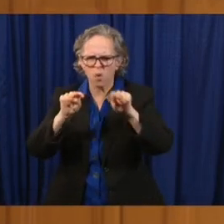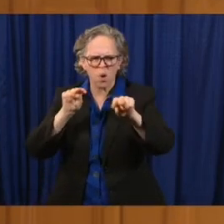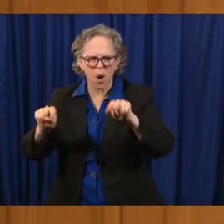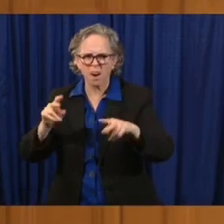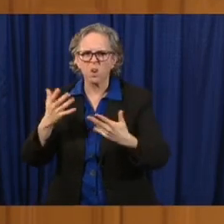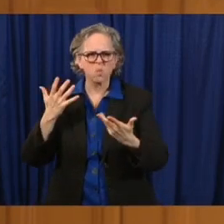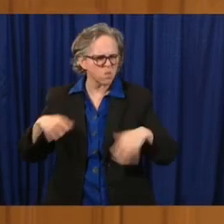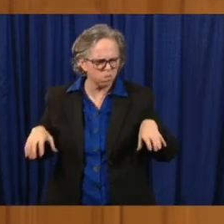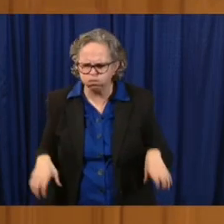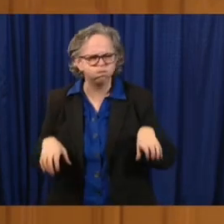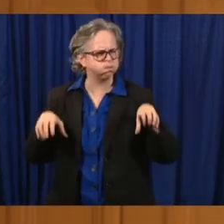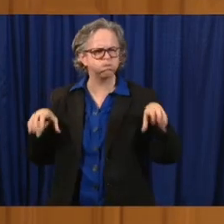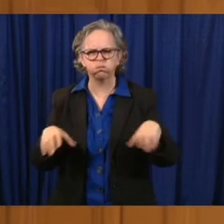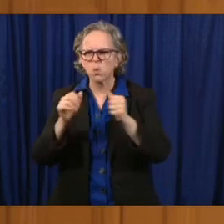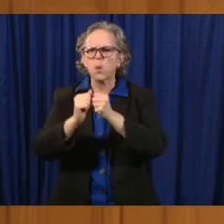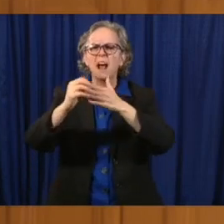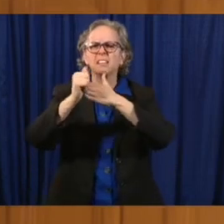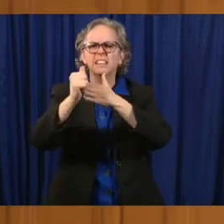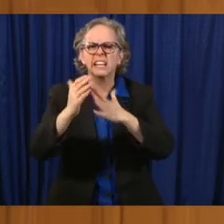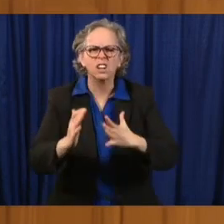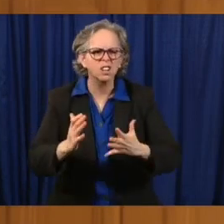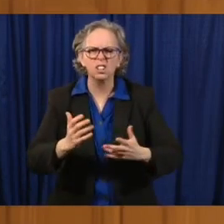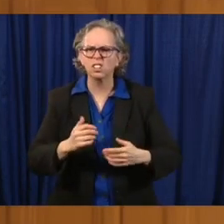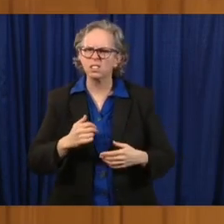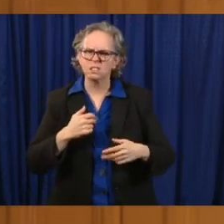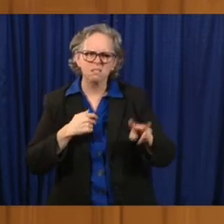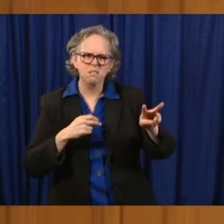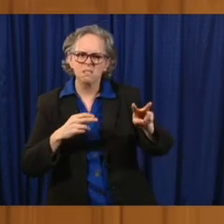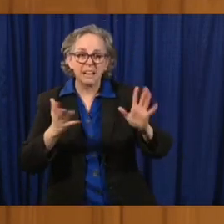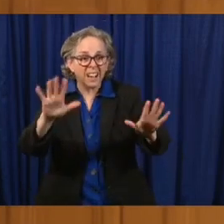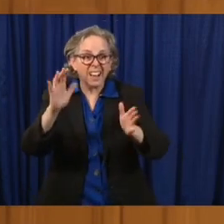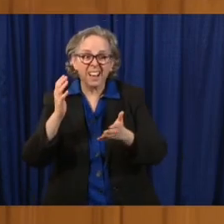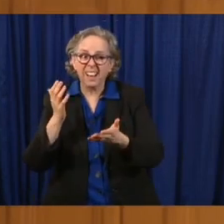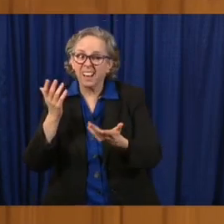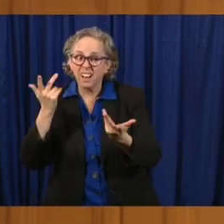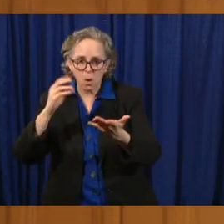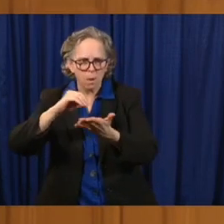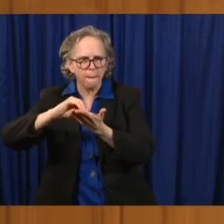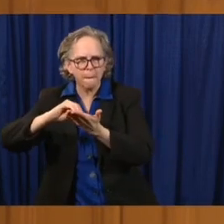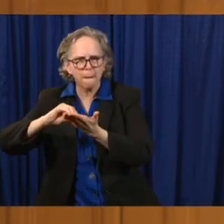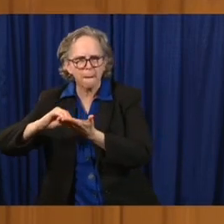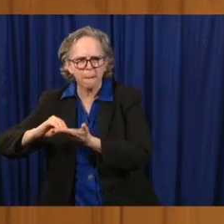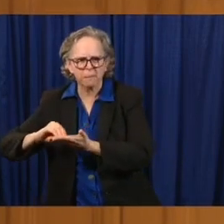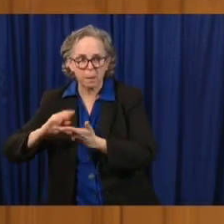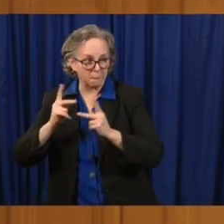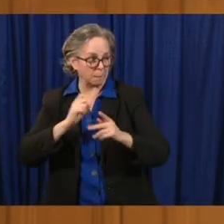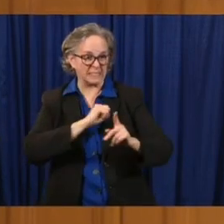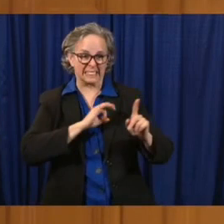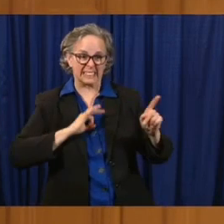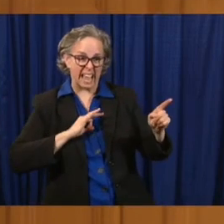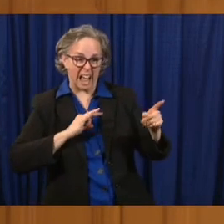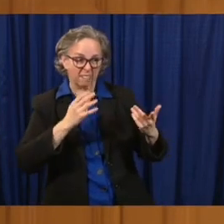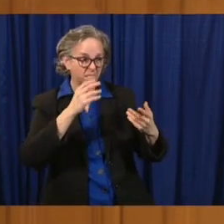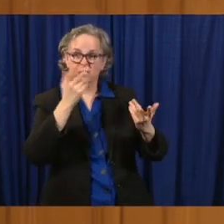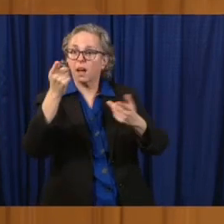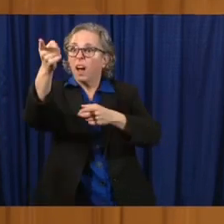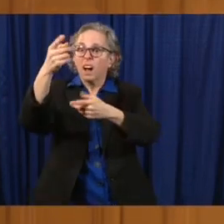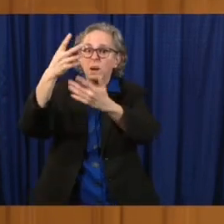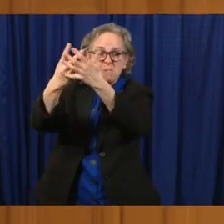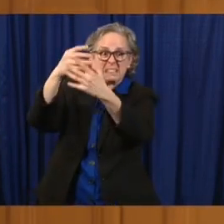the leaders in it. I want to again do a shout out to the people who work. The staff in these settings are truly